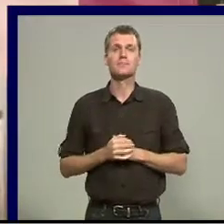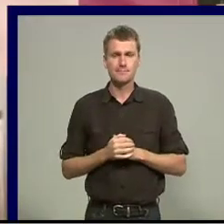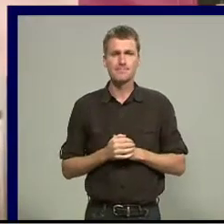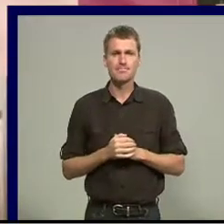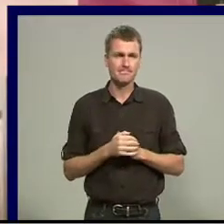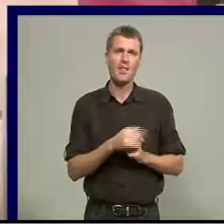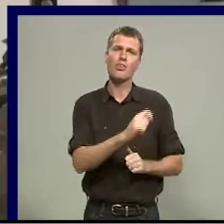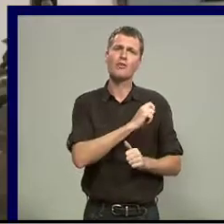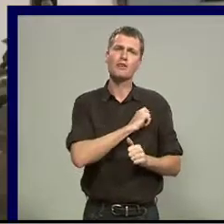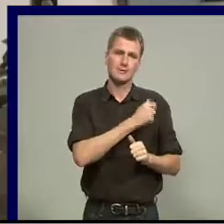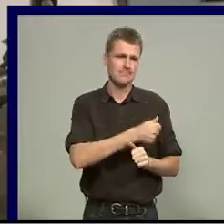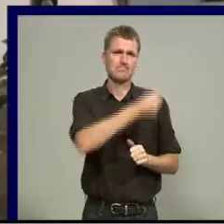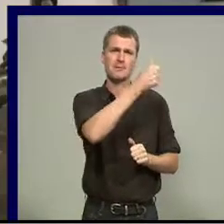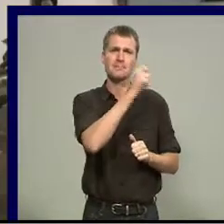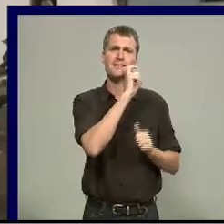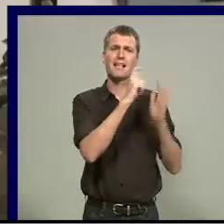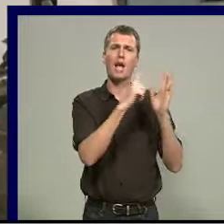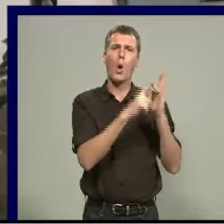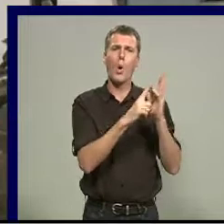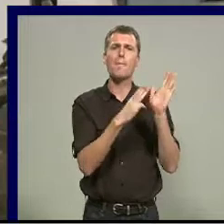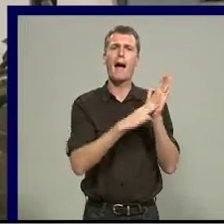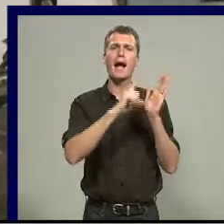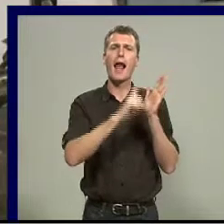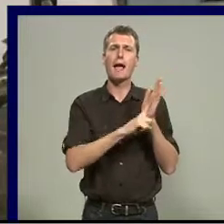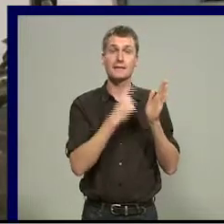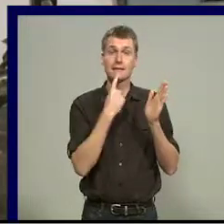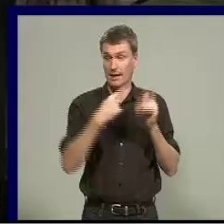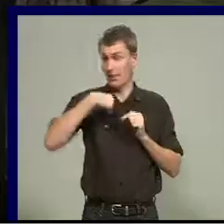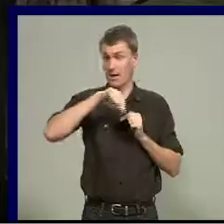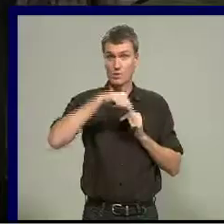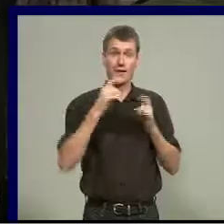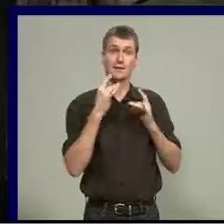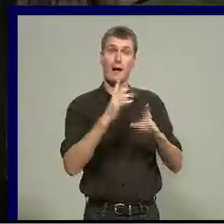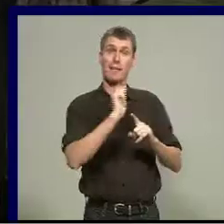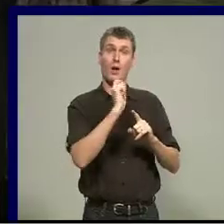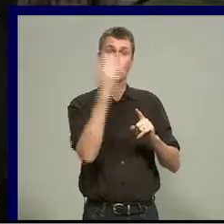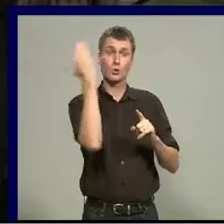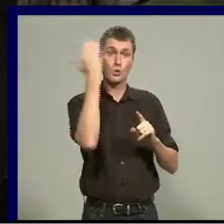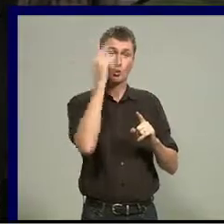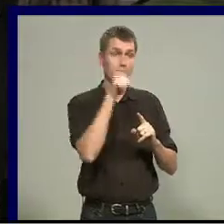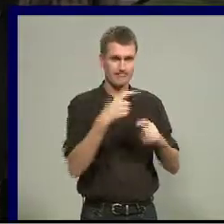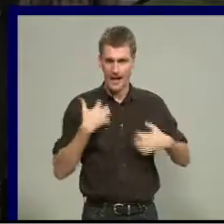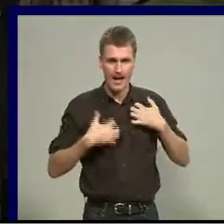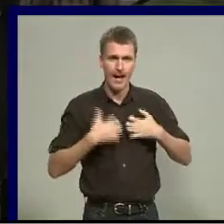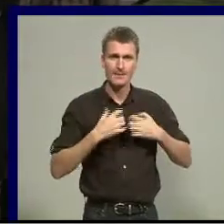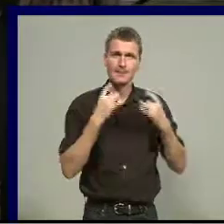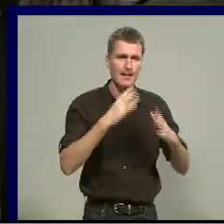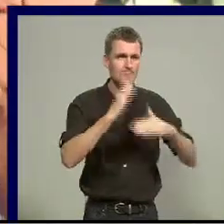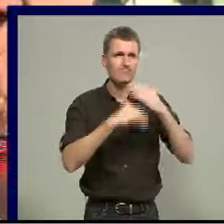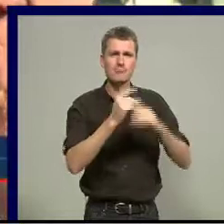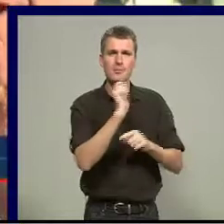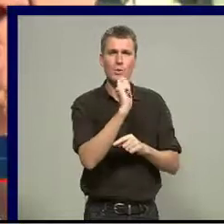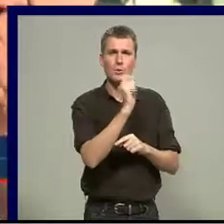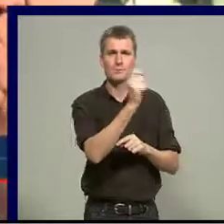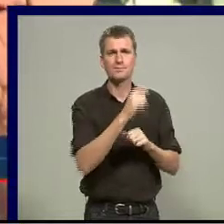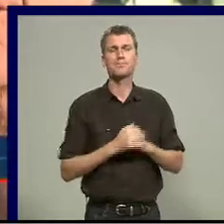Chief Executive Mark Larson says construction began this week and he's excited for the building development to begin. We